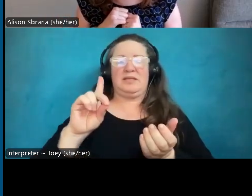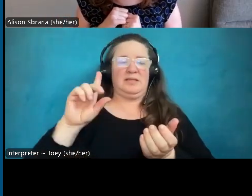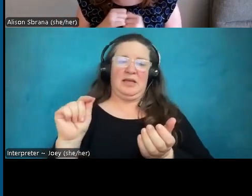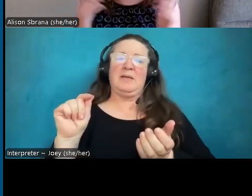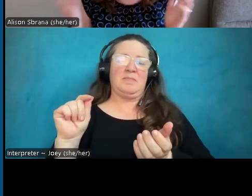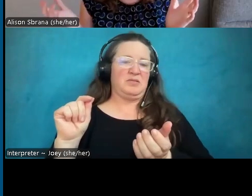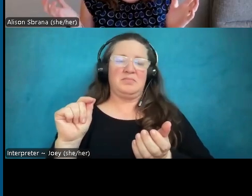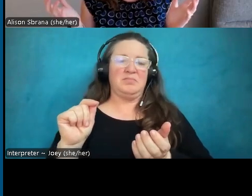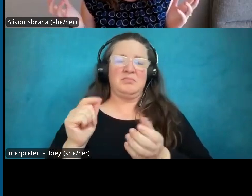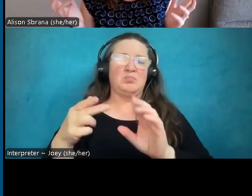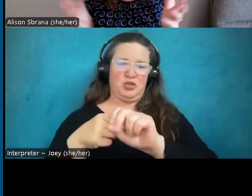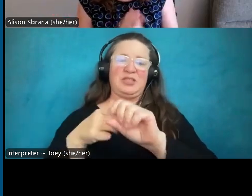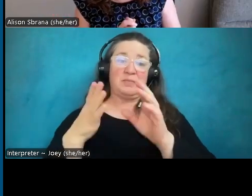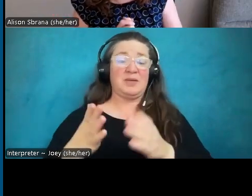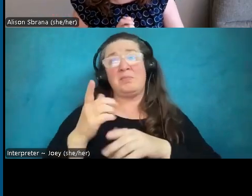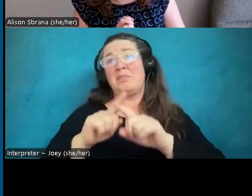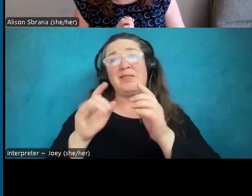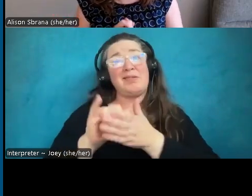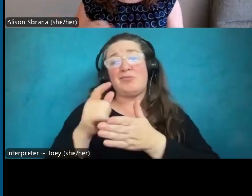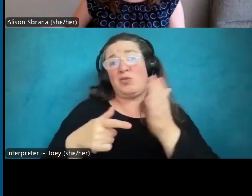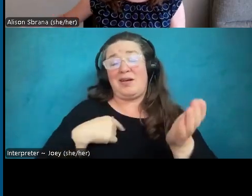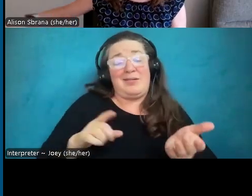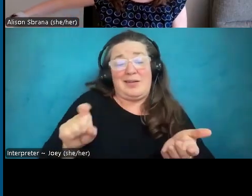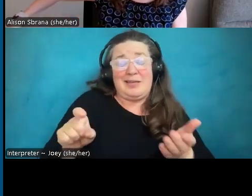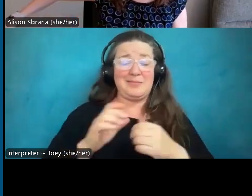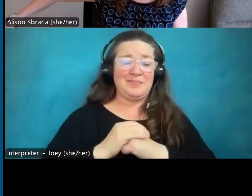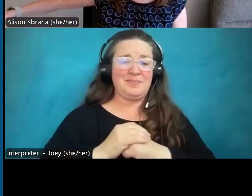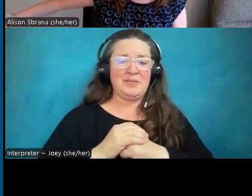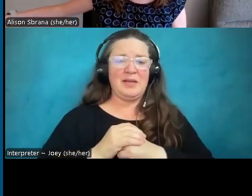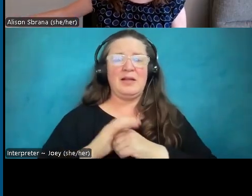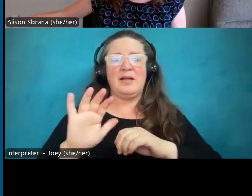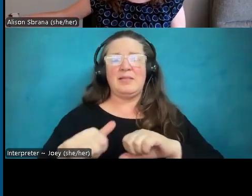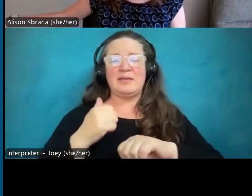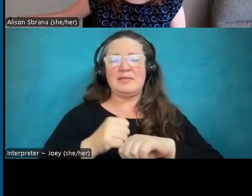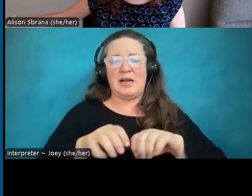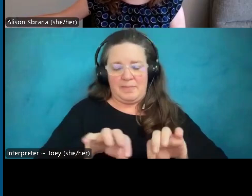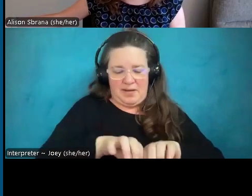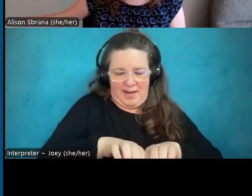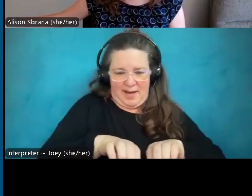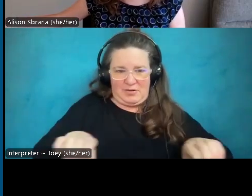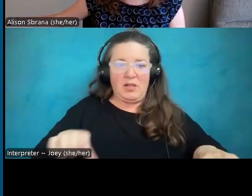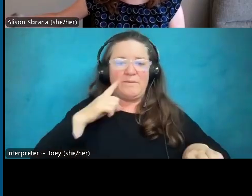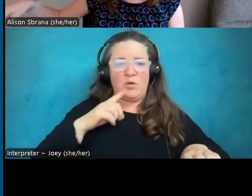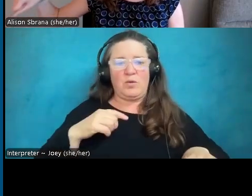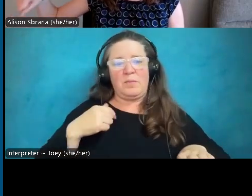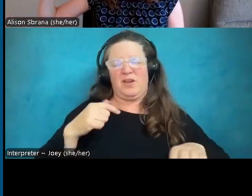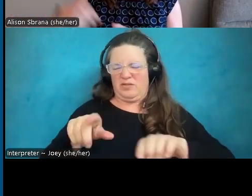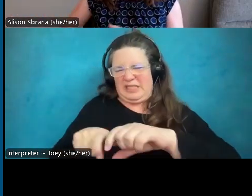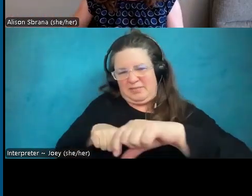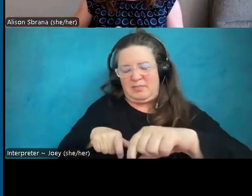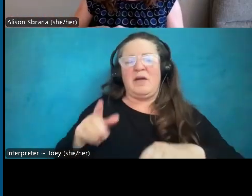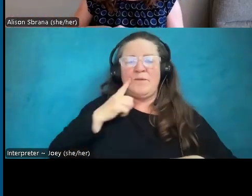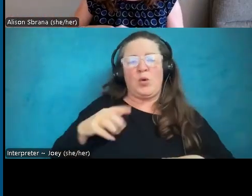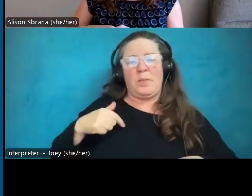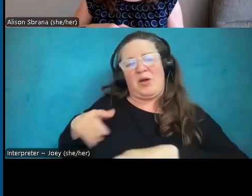entire boat, but that's what I needed. They installed a handle in the center of the boat for me to hold on to. They